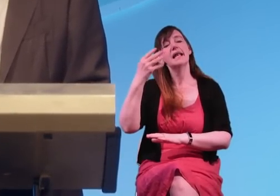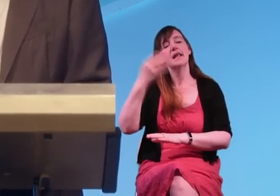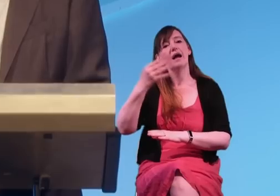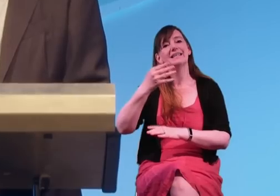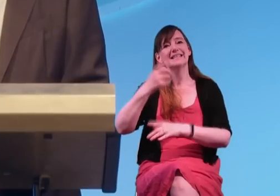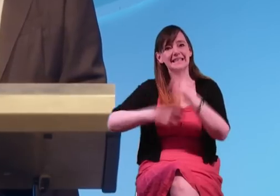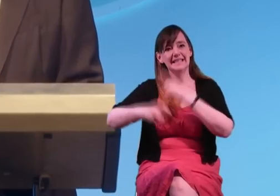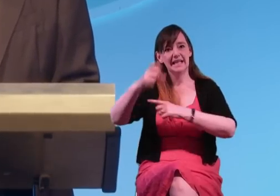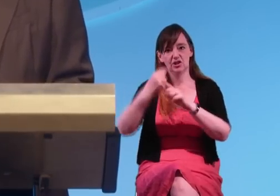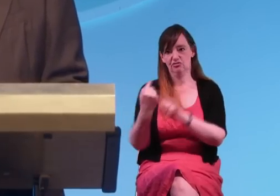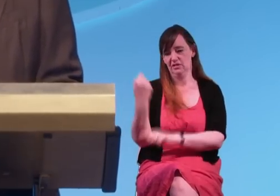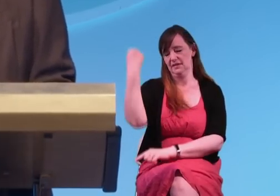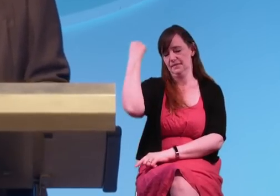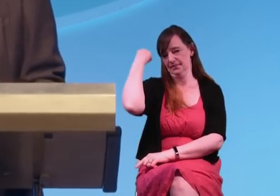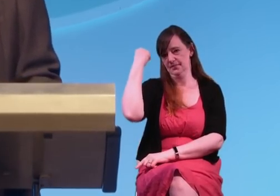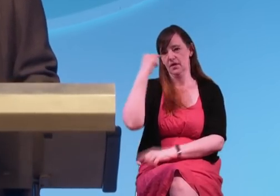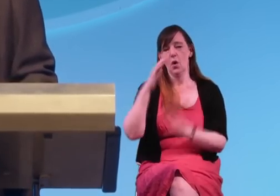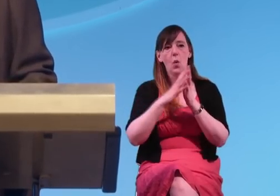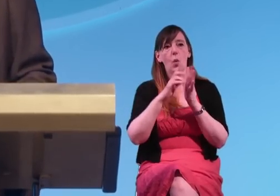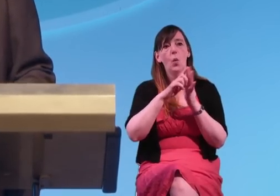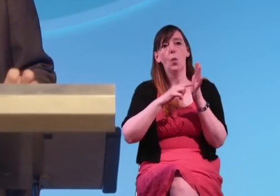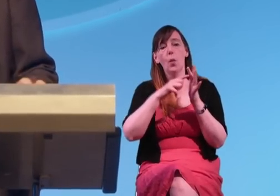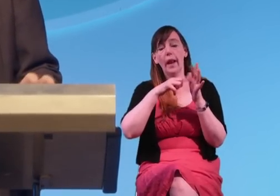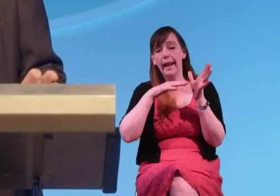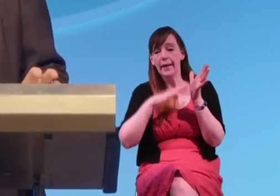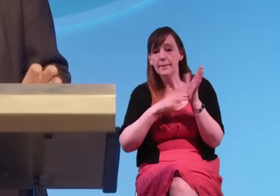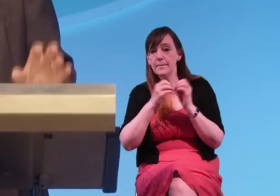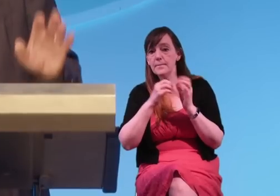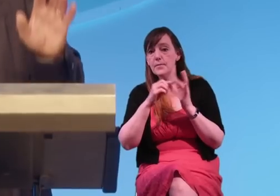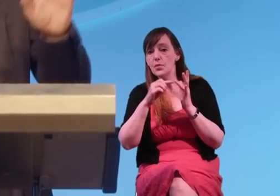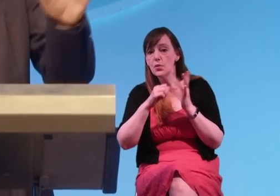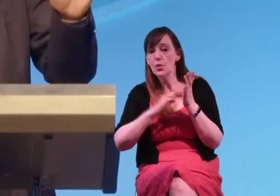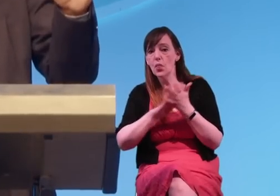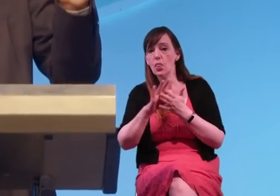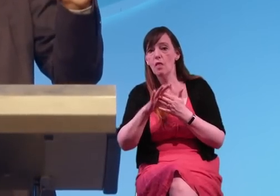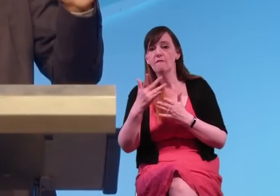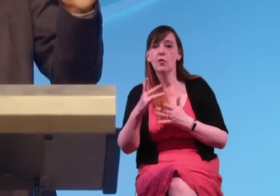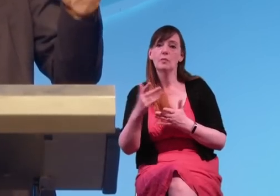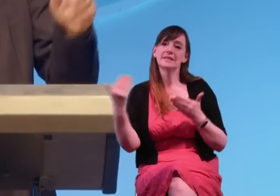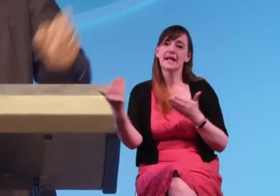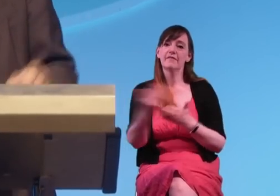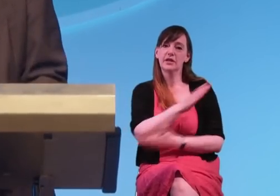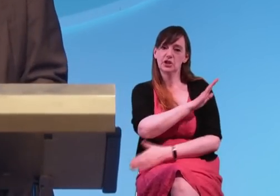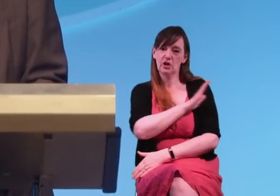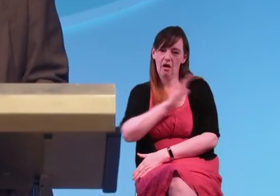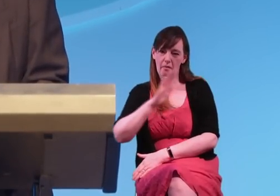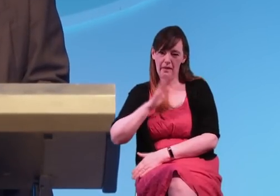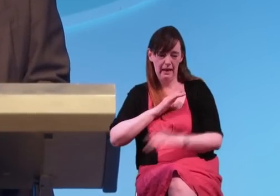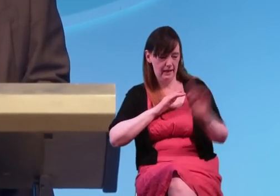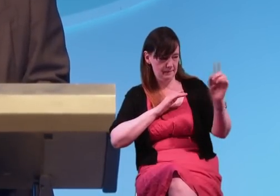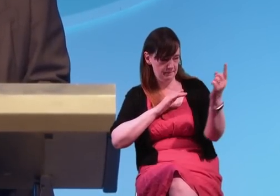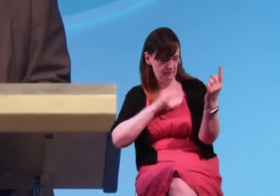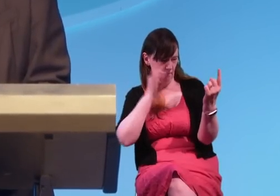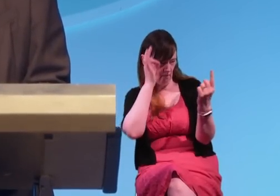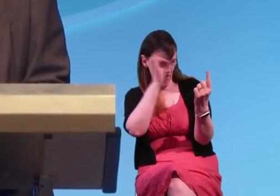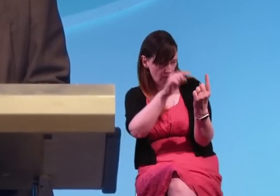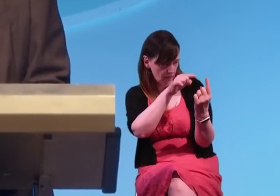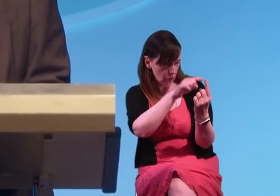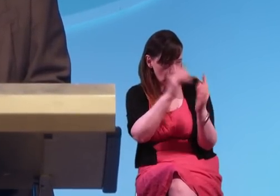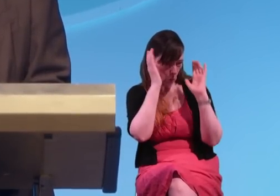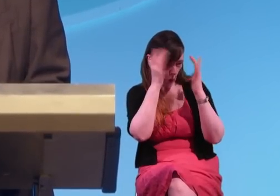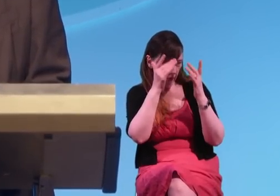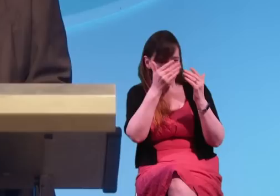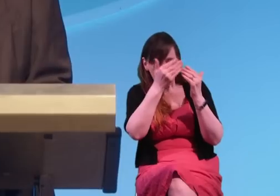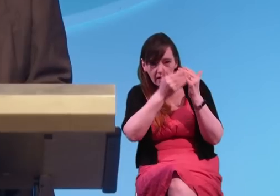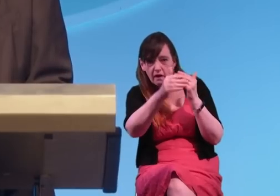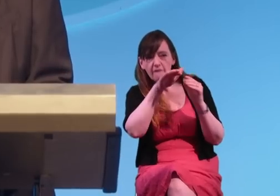Salvation Army was asked what his concerns were looking forward into the 20th century in relationship to